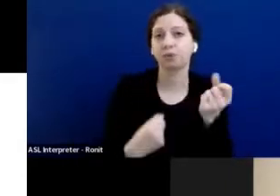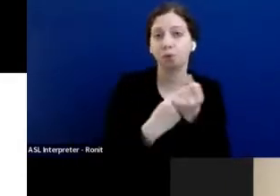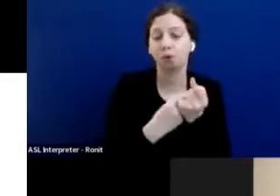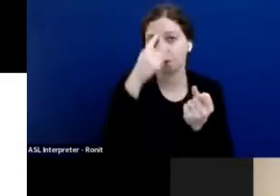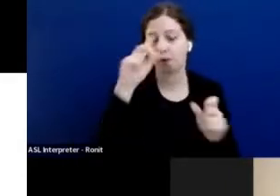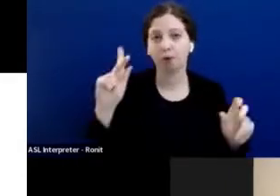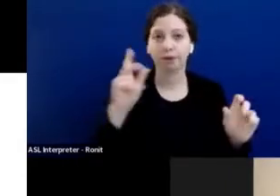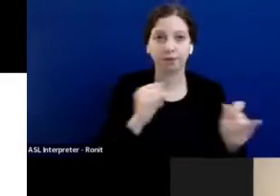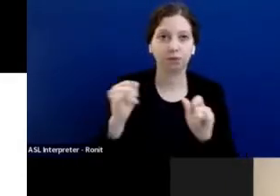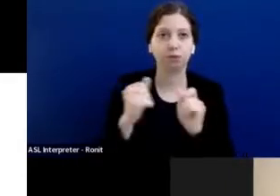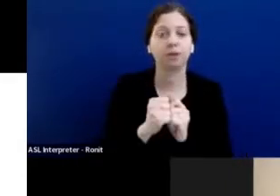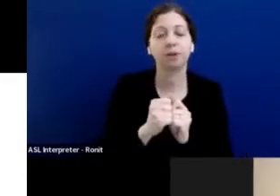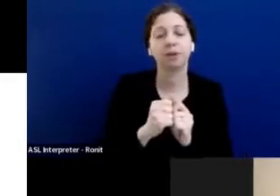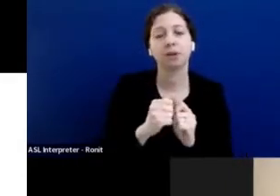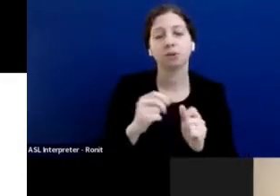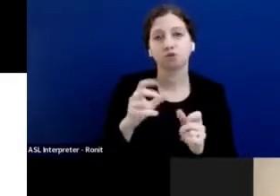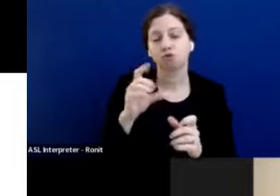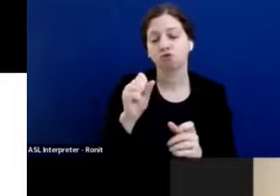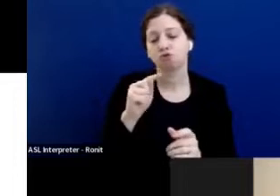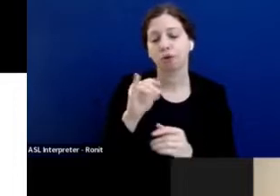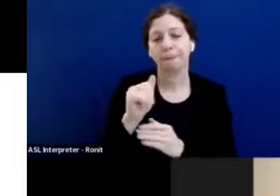those individuals with traumatic brain injuries.